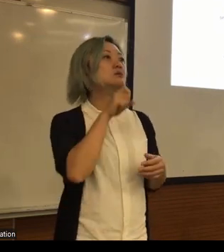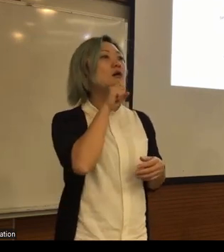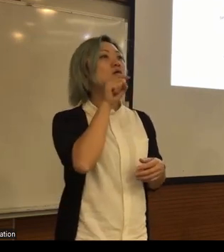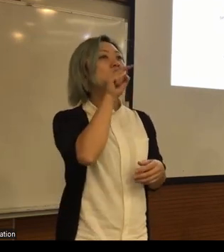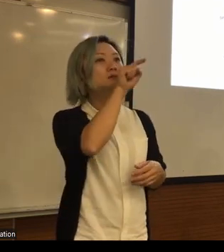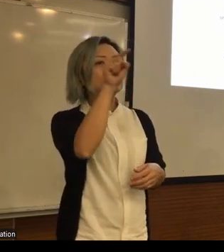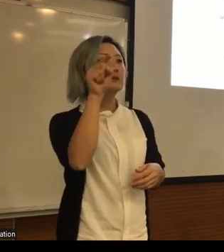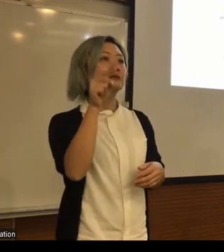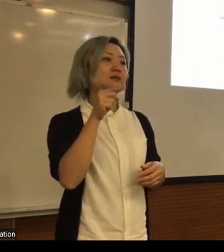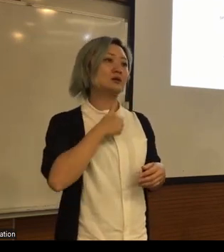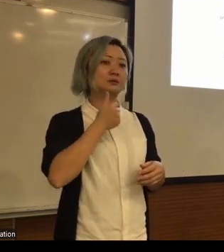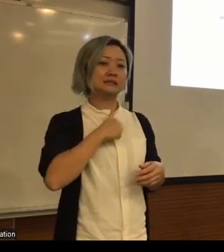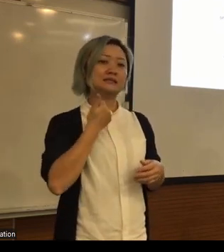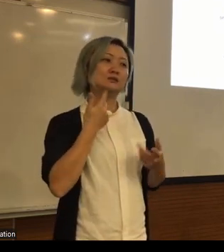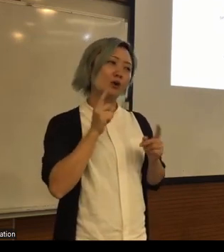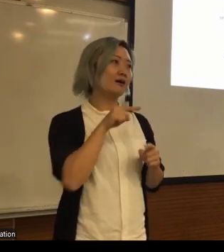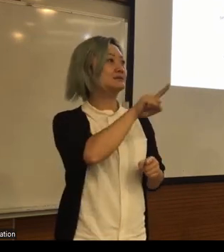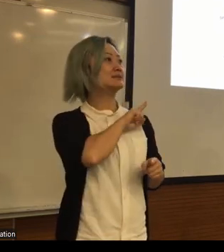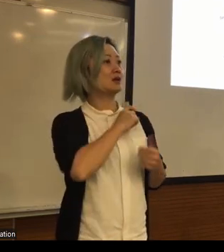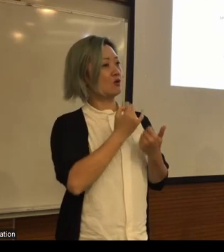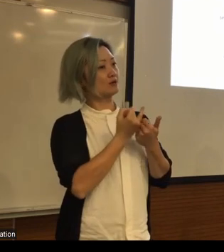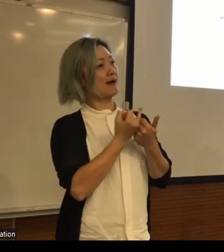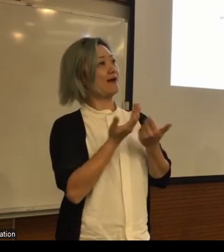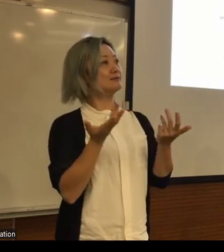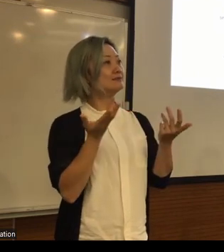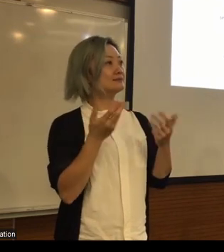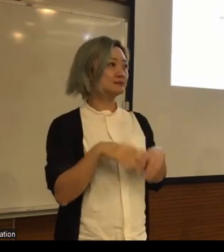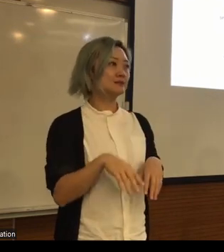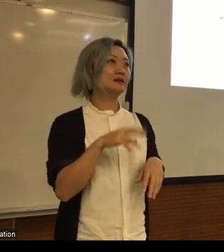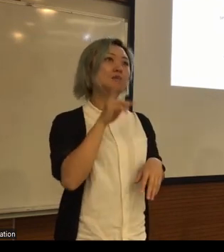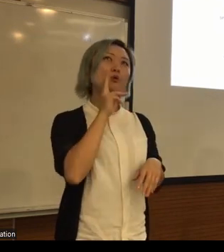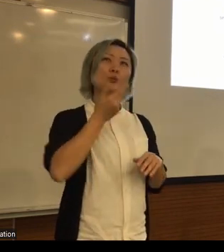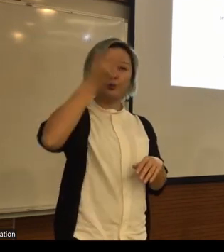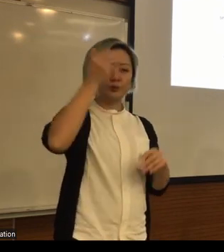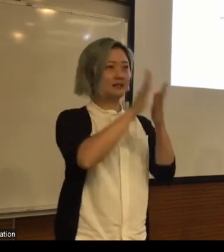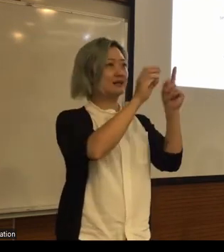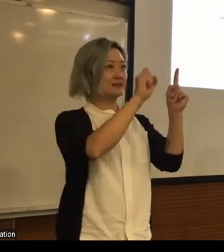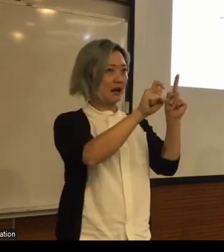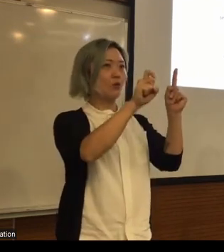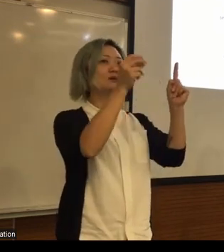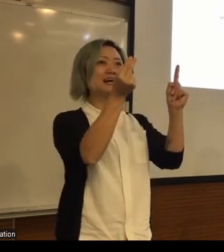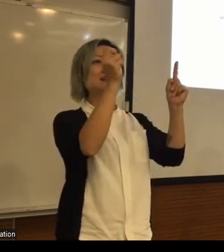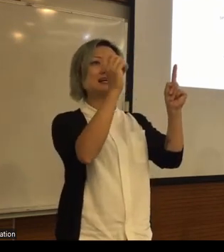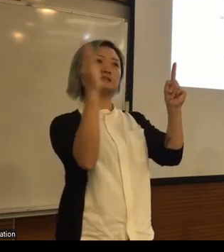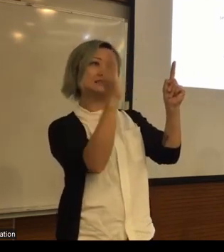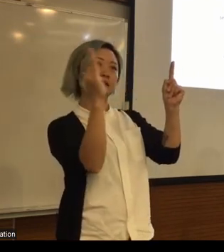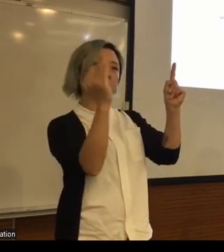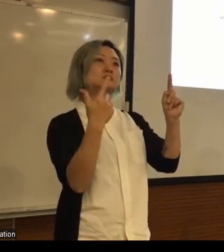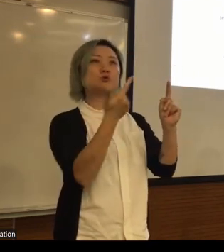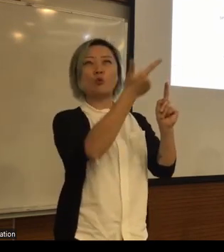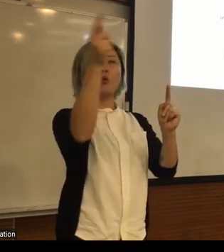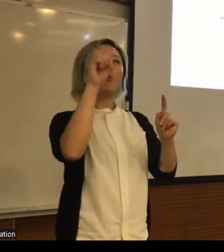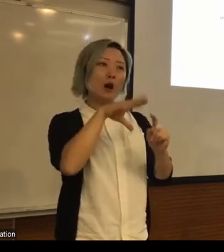have, in those, let's say, in the 1970s, there was a very elitist view of